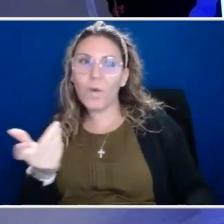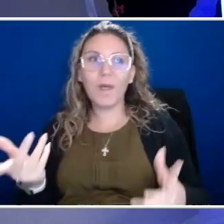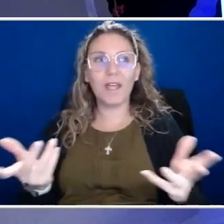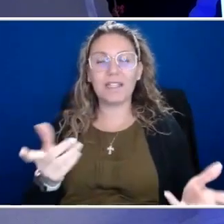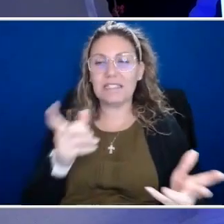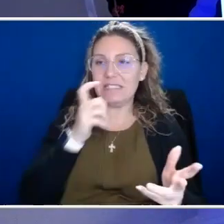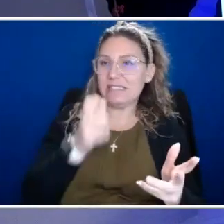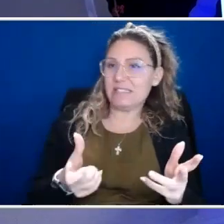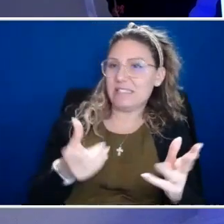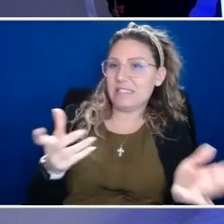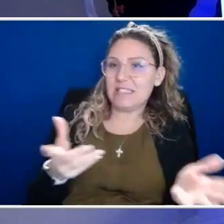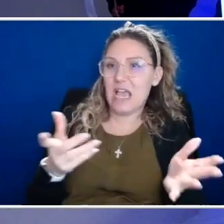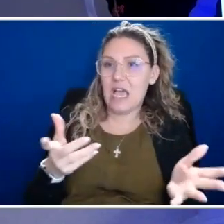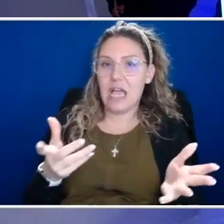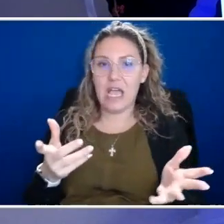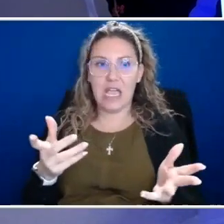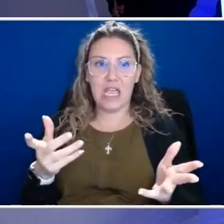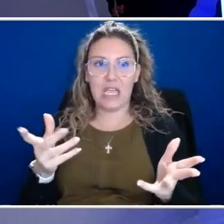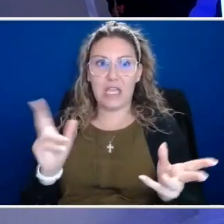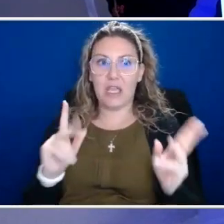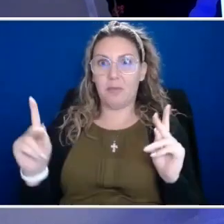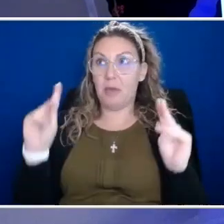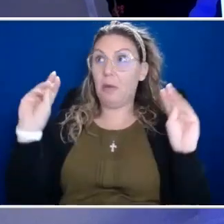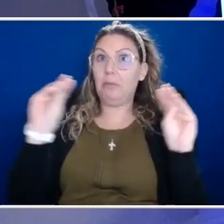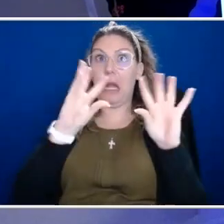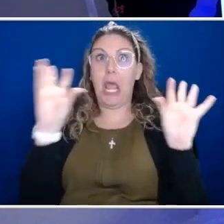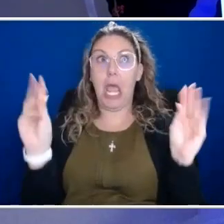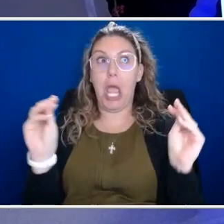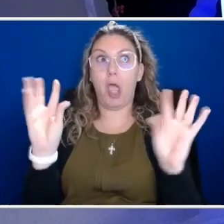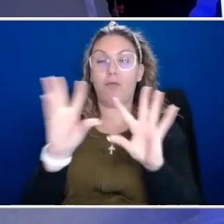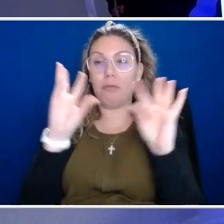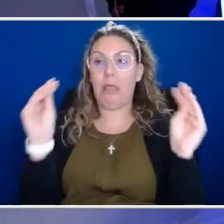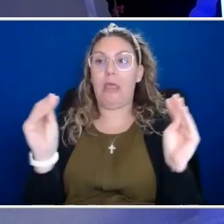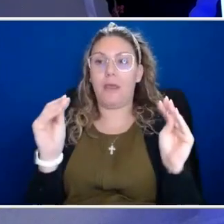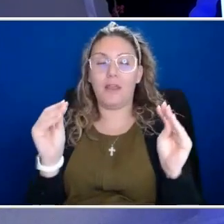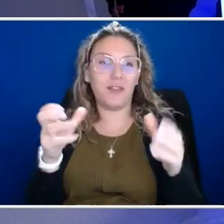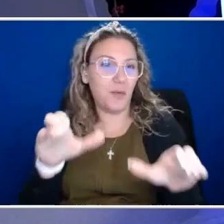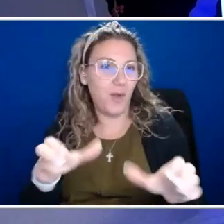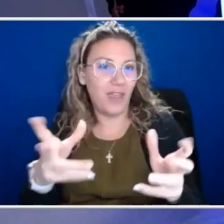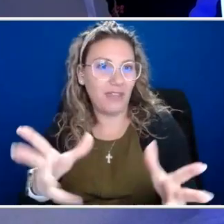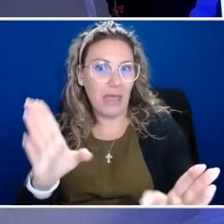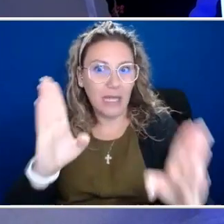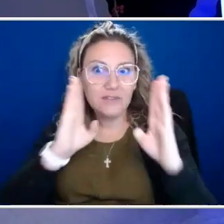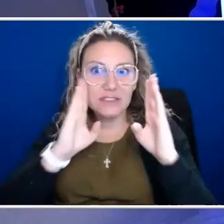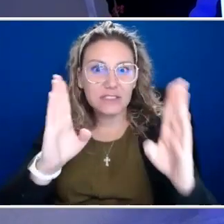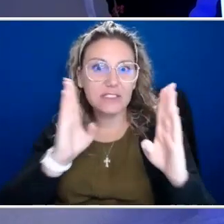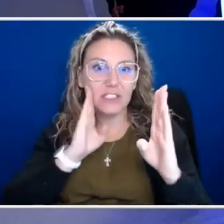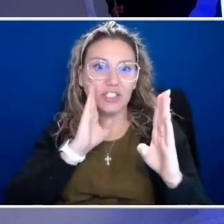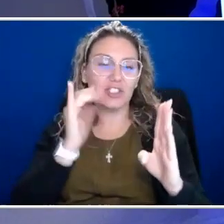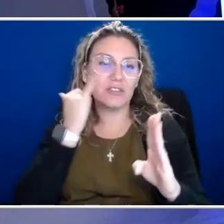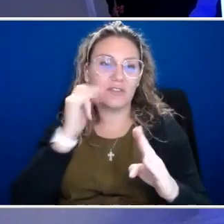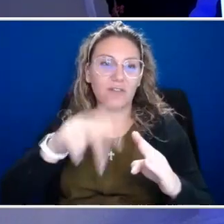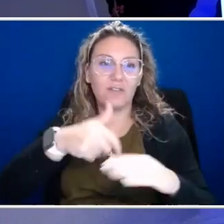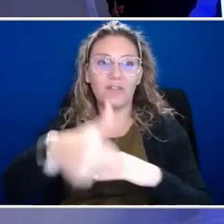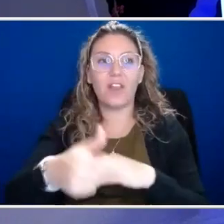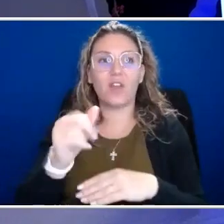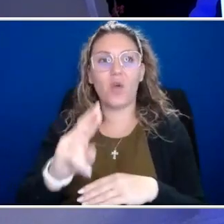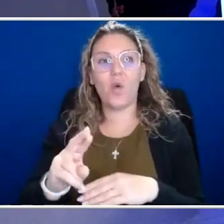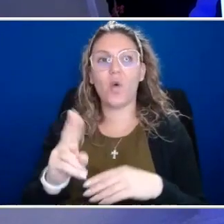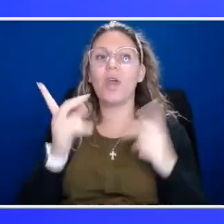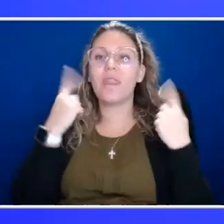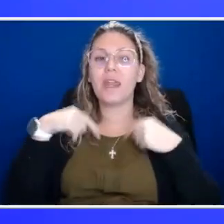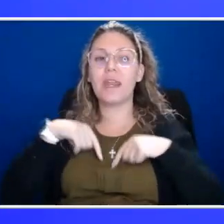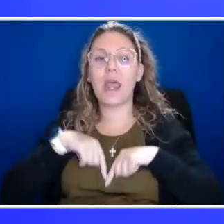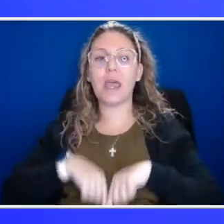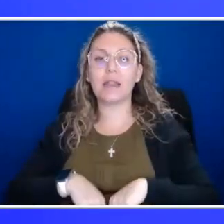blaring sirens come running after you outside your home. They don't want a lot of attention brought to the fact that maybe they've fallen, right? Right, or even the necklaces that somebody can tuck